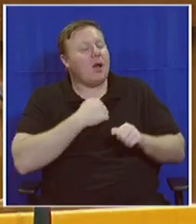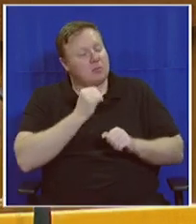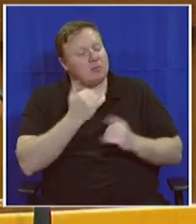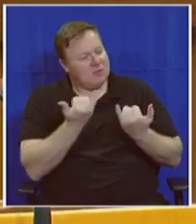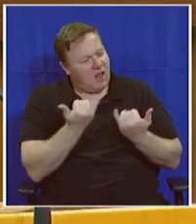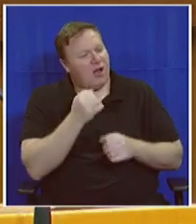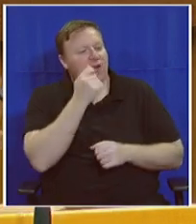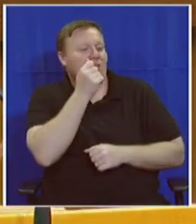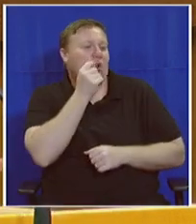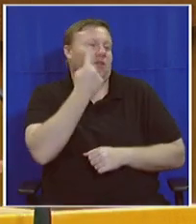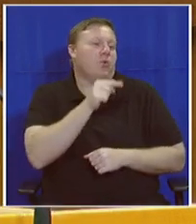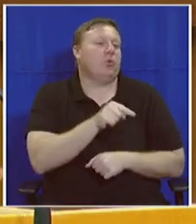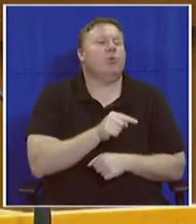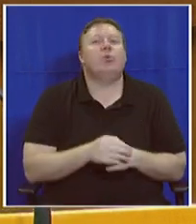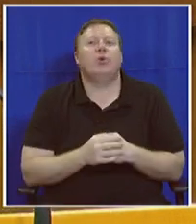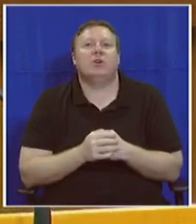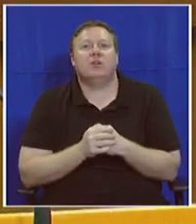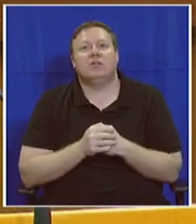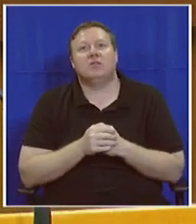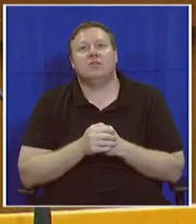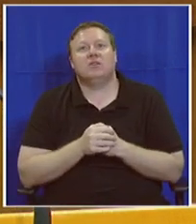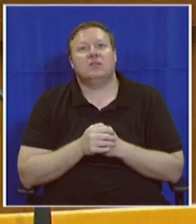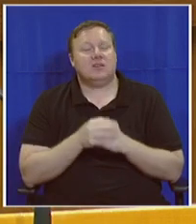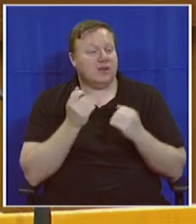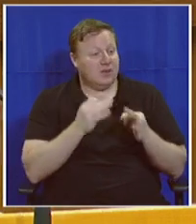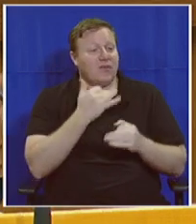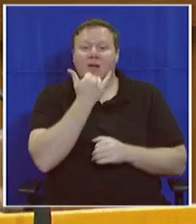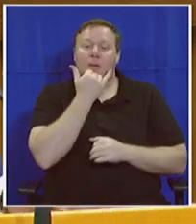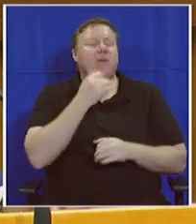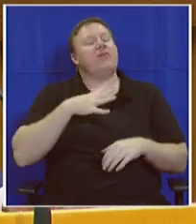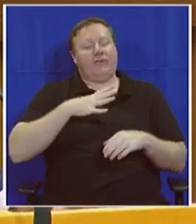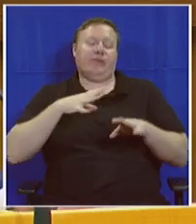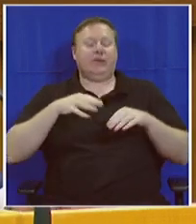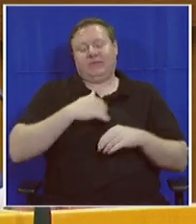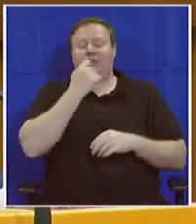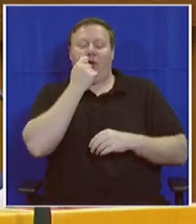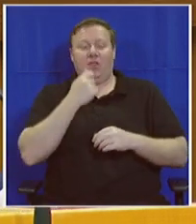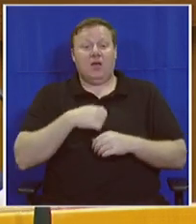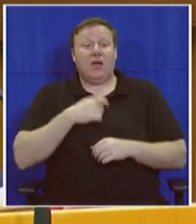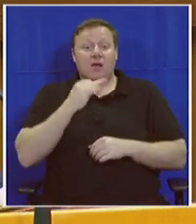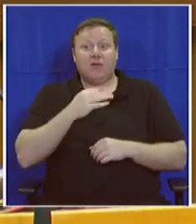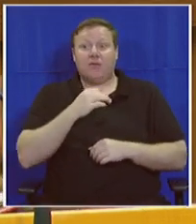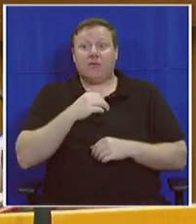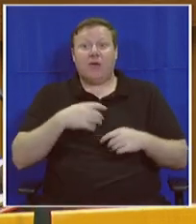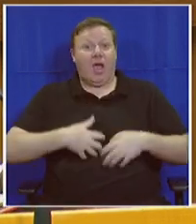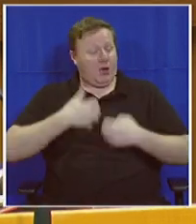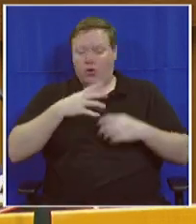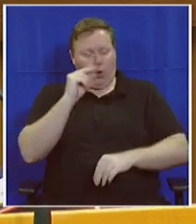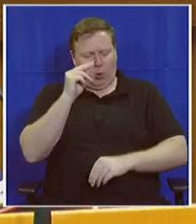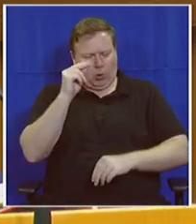So I saw no bill. I am Kelelondo. Next time, I were deployed together here by the ANC. We must